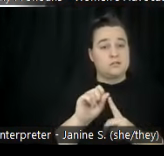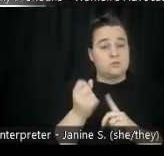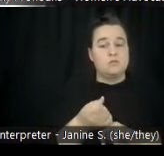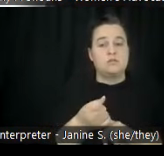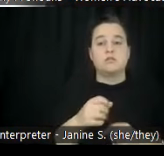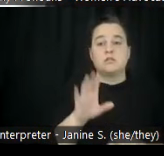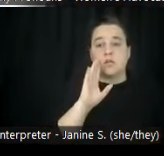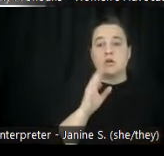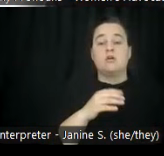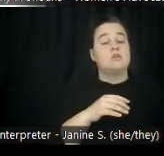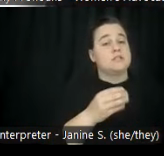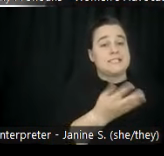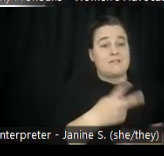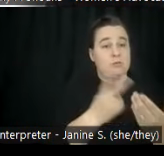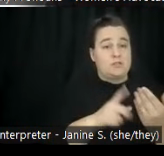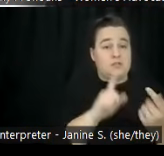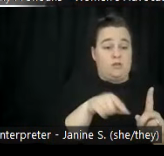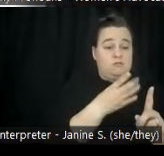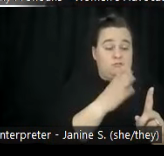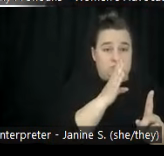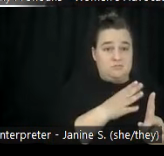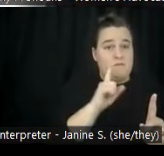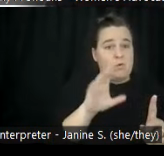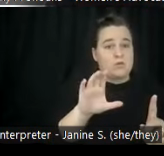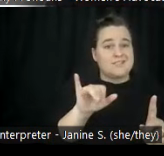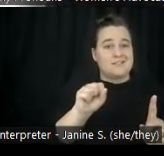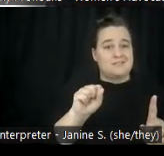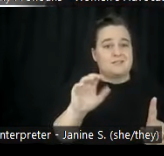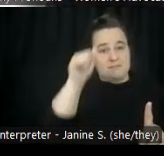only specifically for cisgender men. And so there